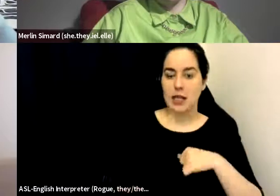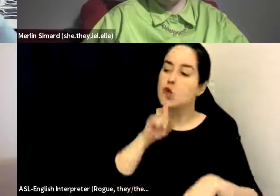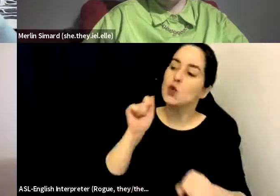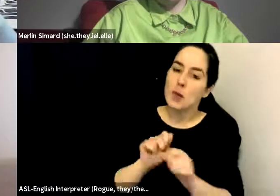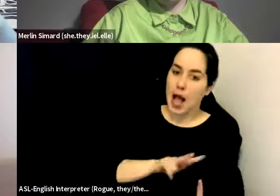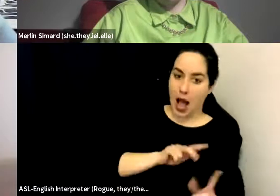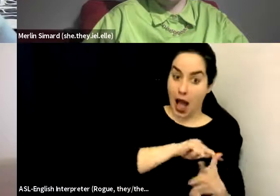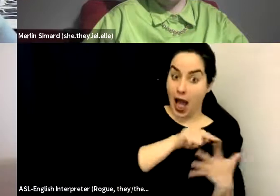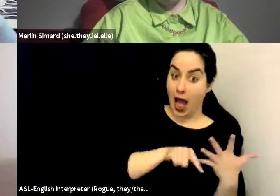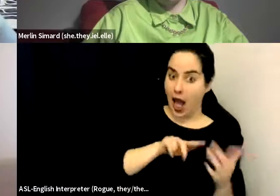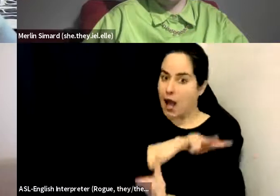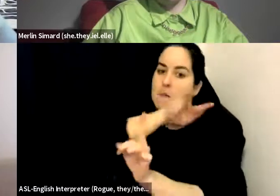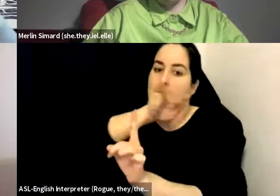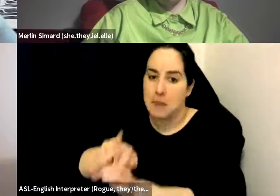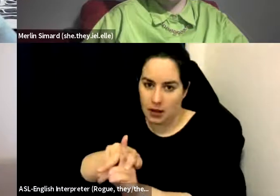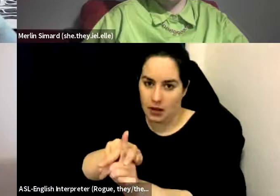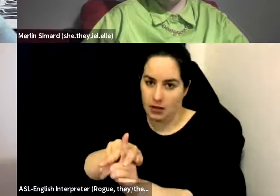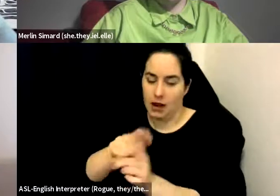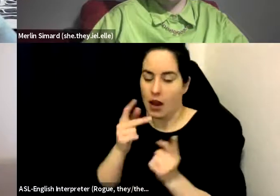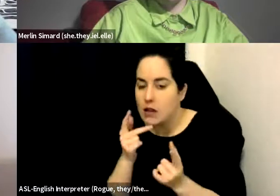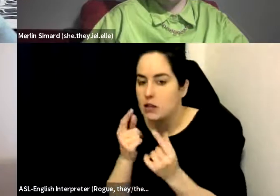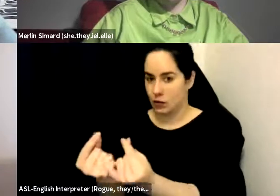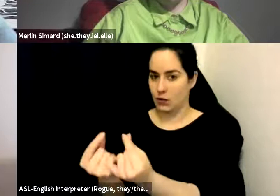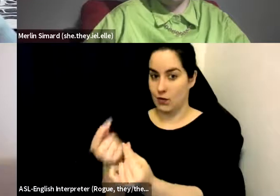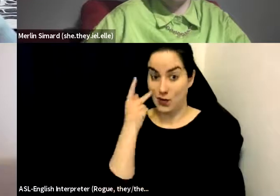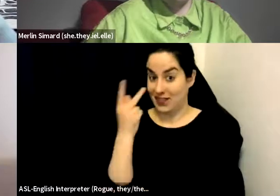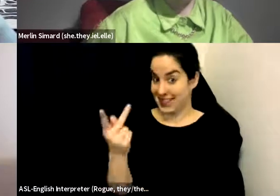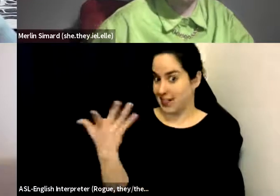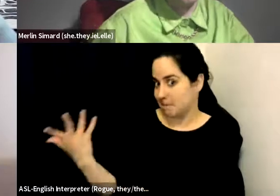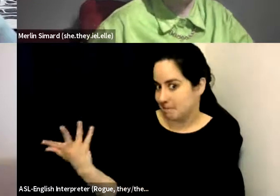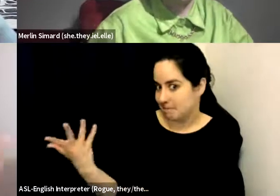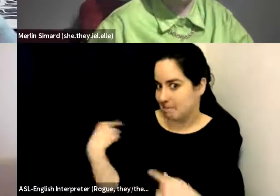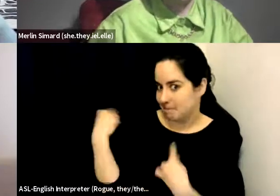happen. And because we haven't seen it, I don't know what it looks like.